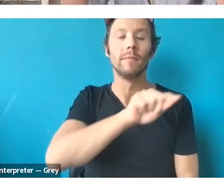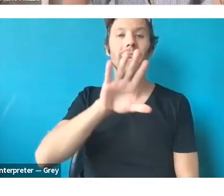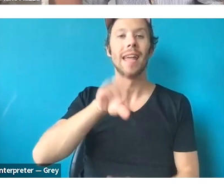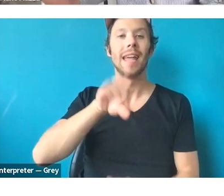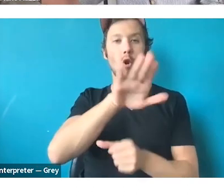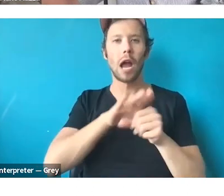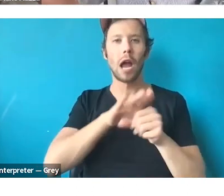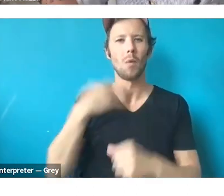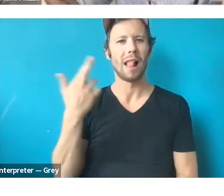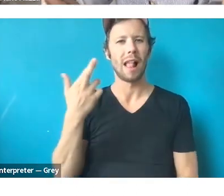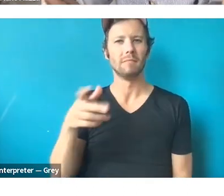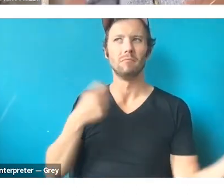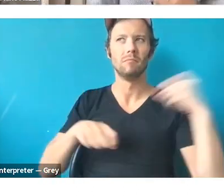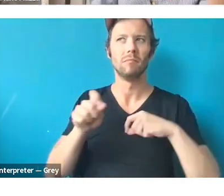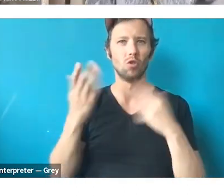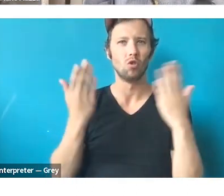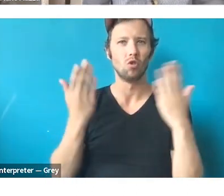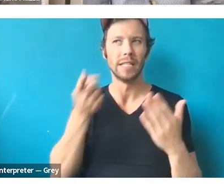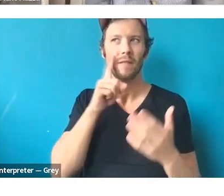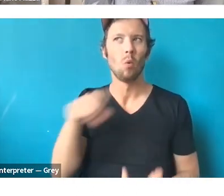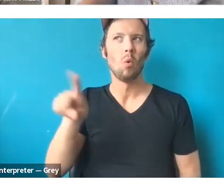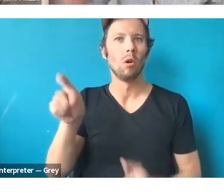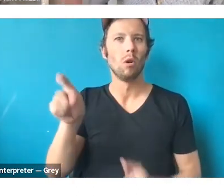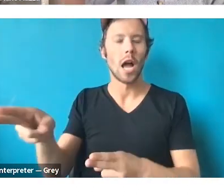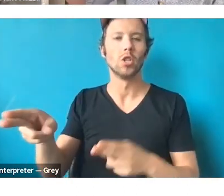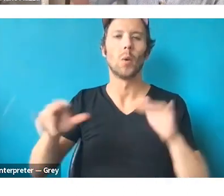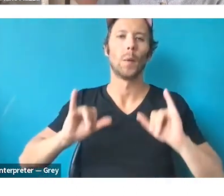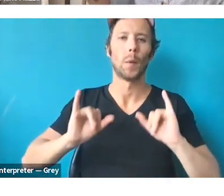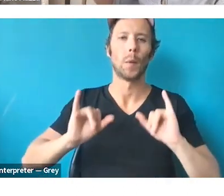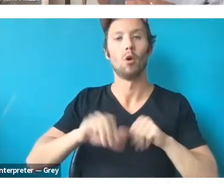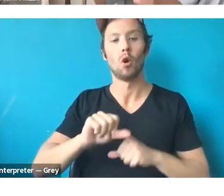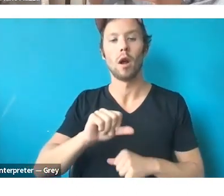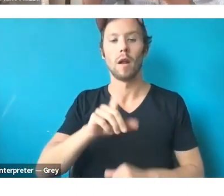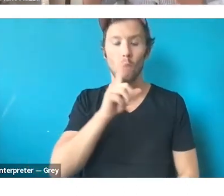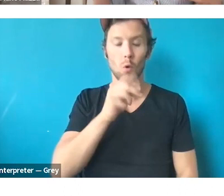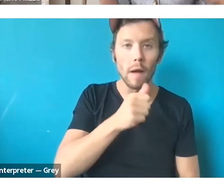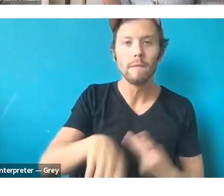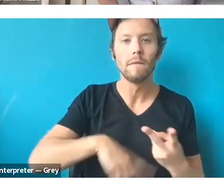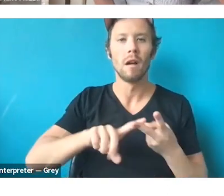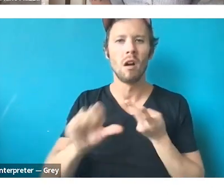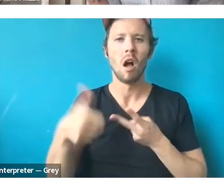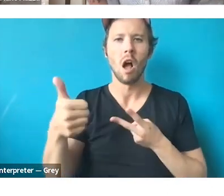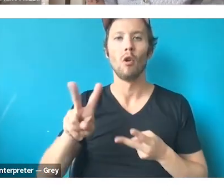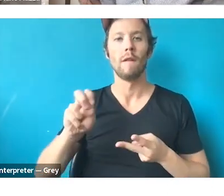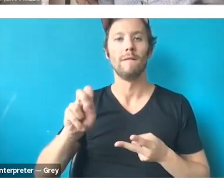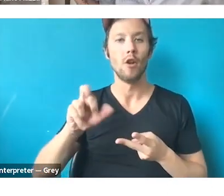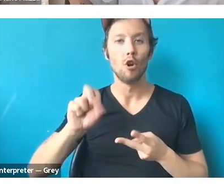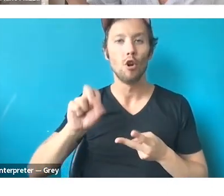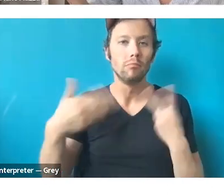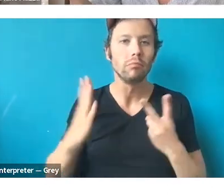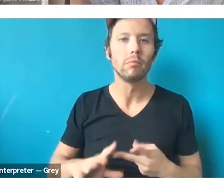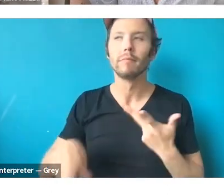to florists, other florists, big buildings, industry providers, where they will show up with